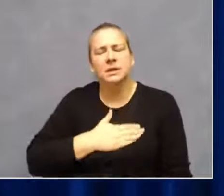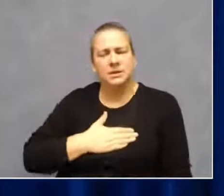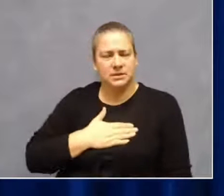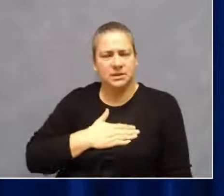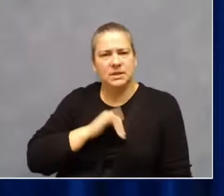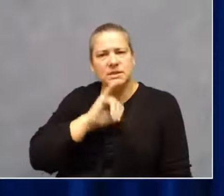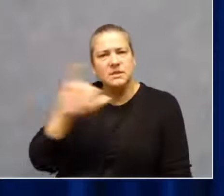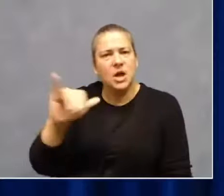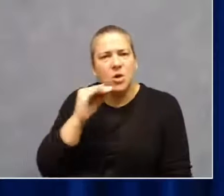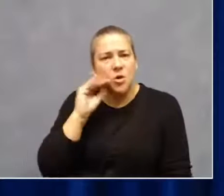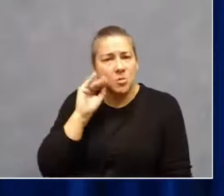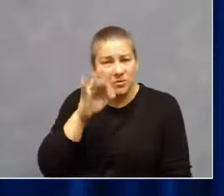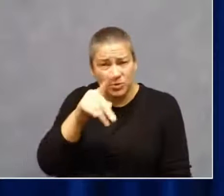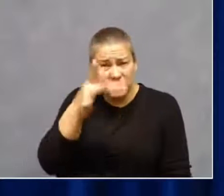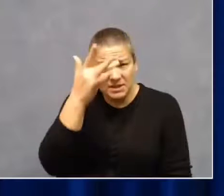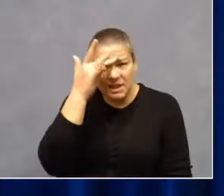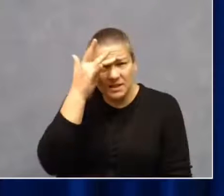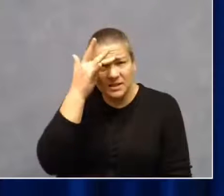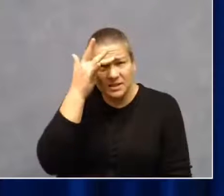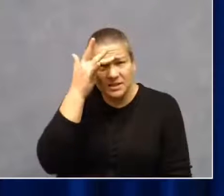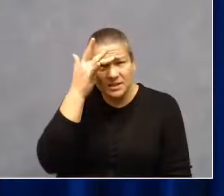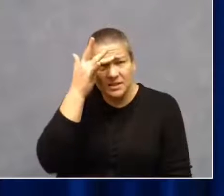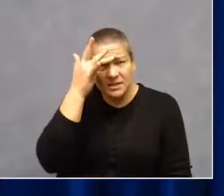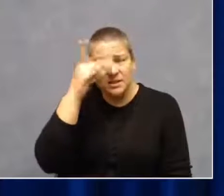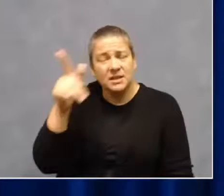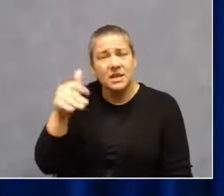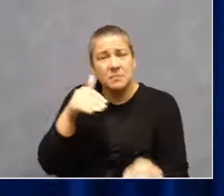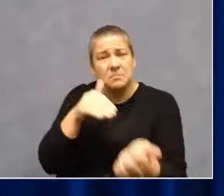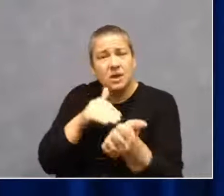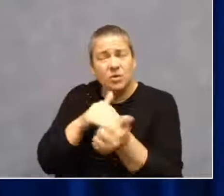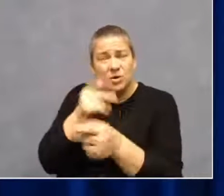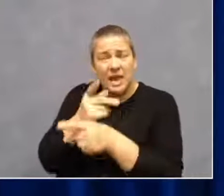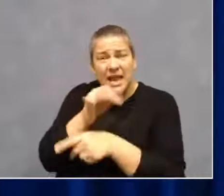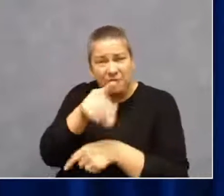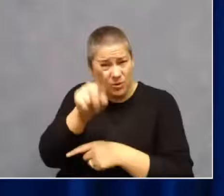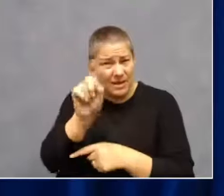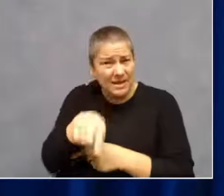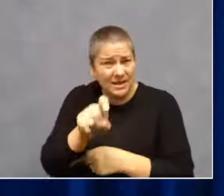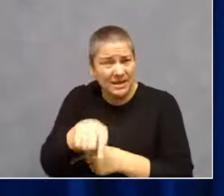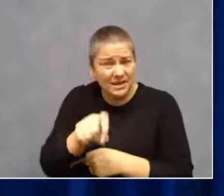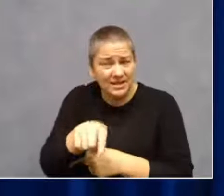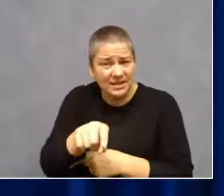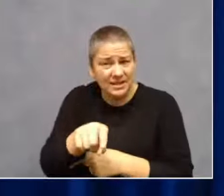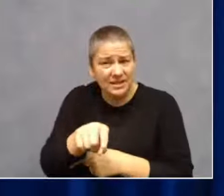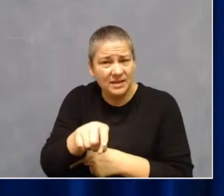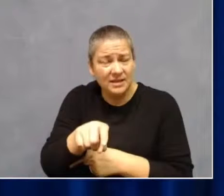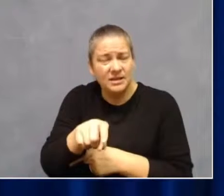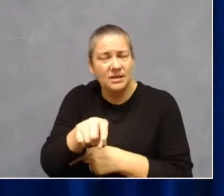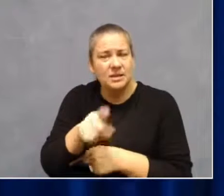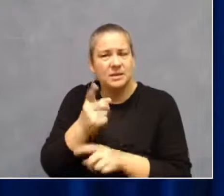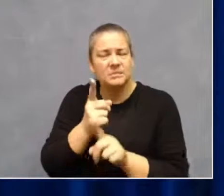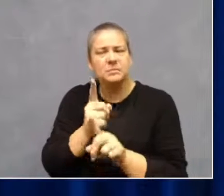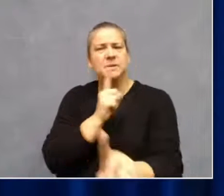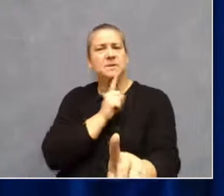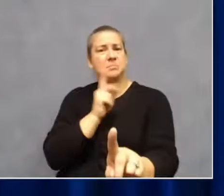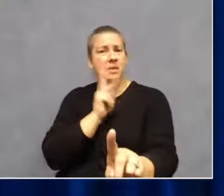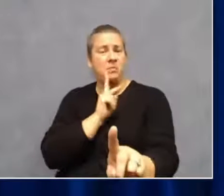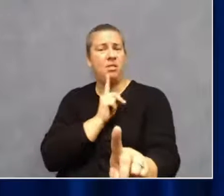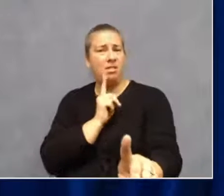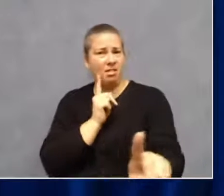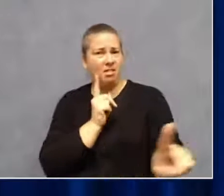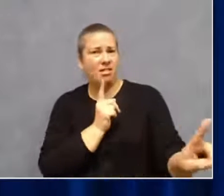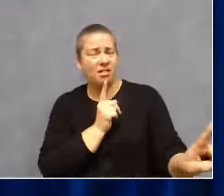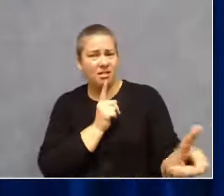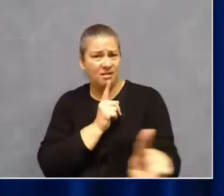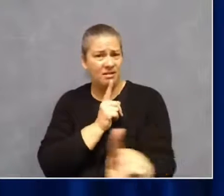sick. Seek medical care when and if you need it. Stay physically distant from others who are not within your